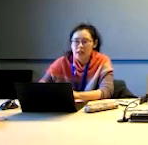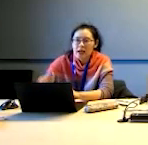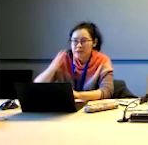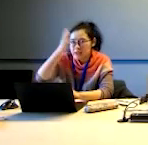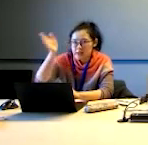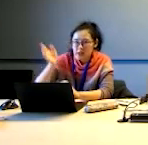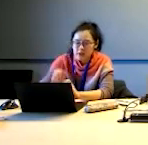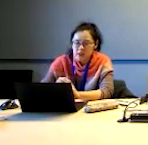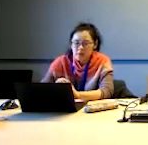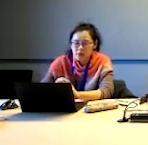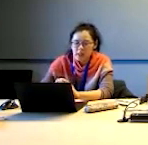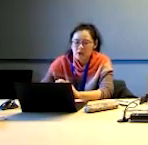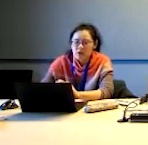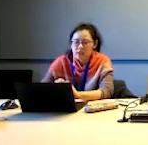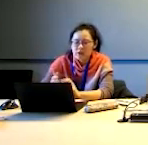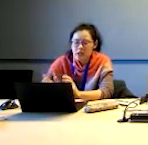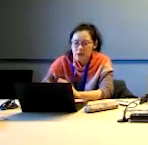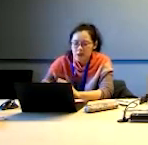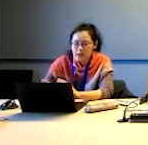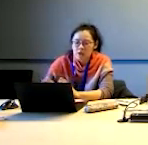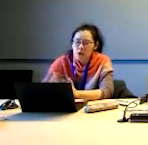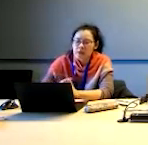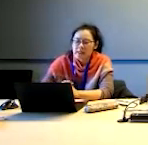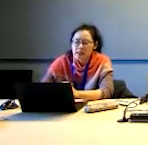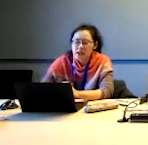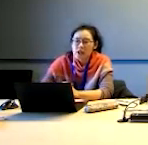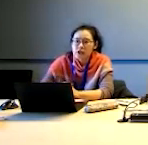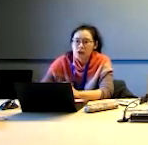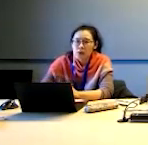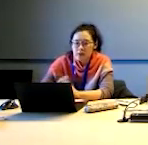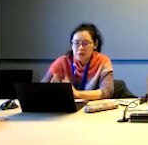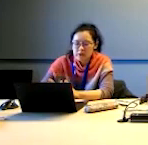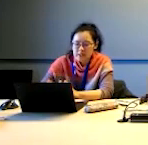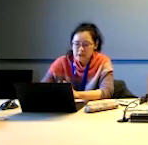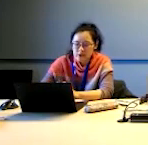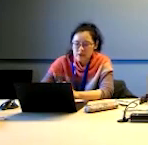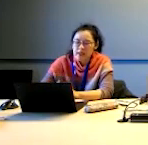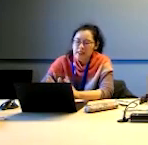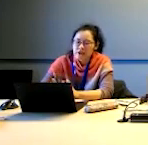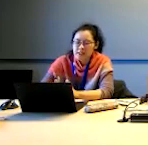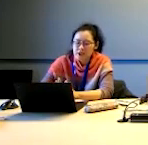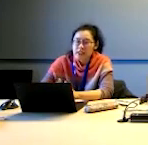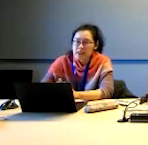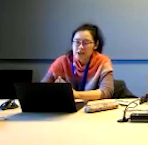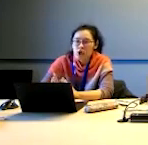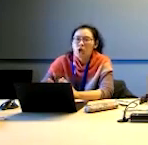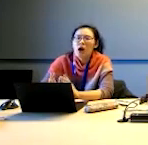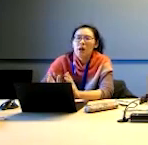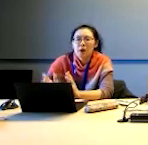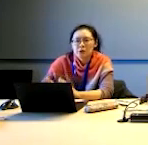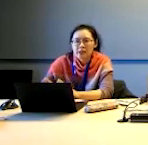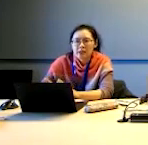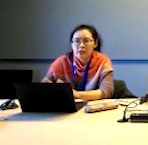goal. As you can see on the table here, here's the outline of what we did. So we have 4 sessions, and each session has its